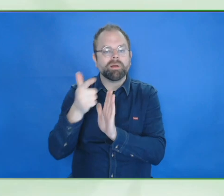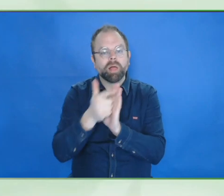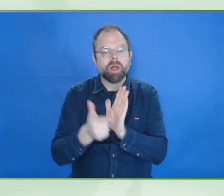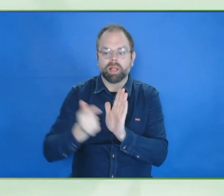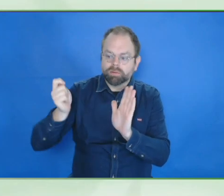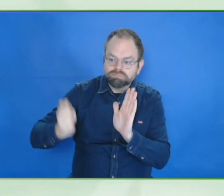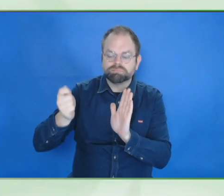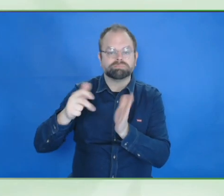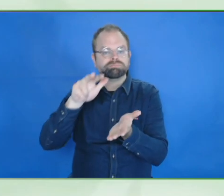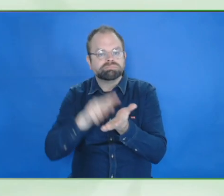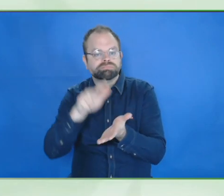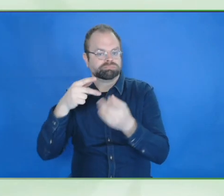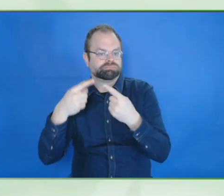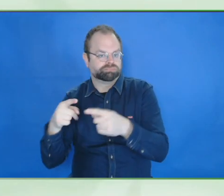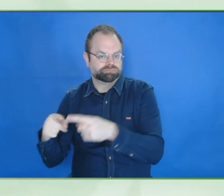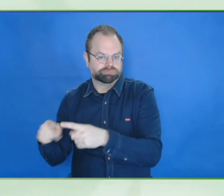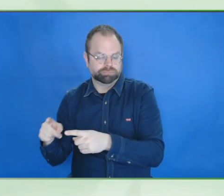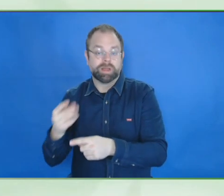viable product.